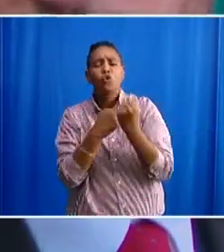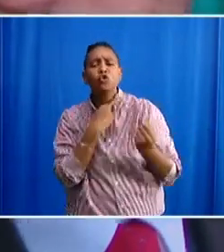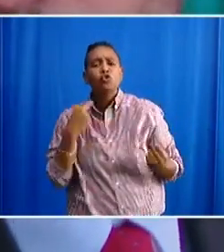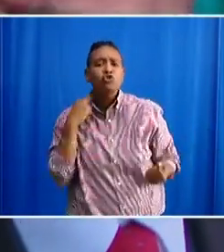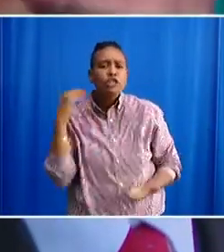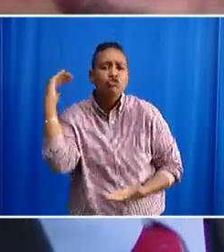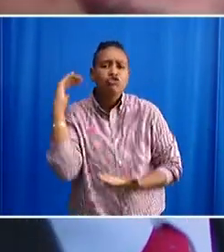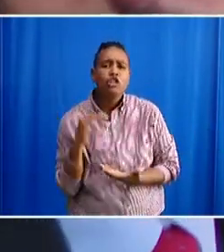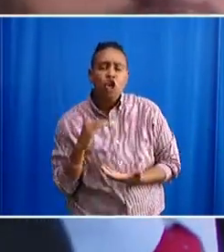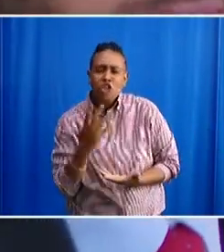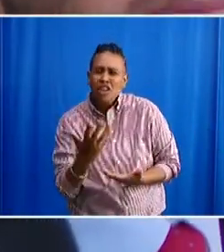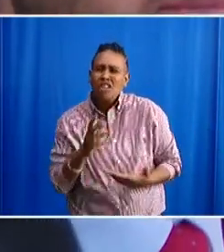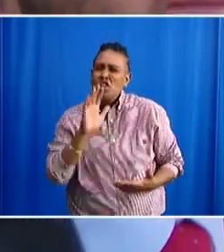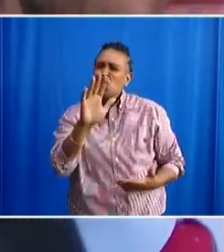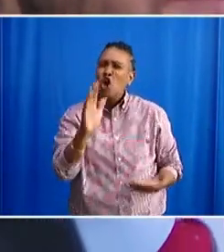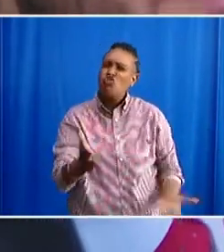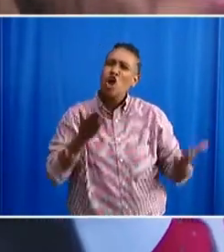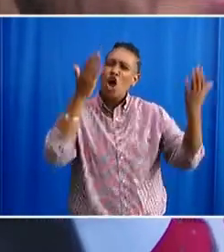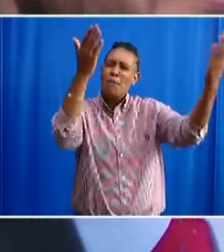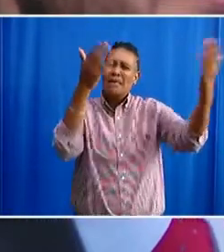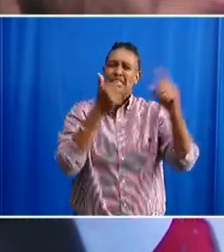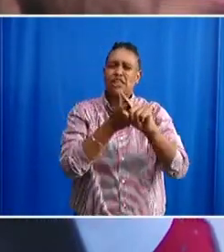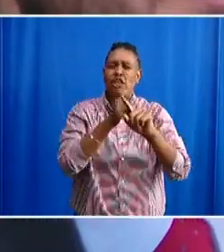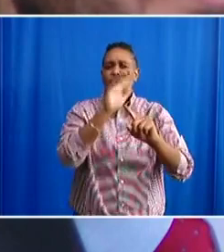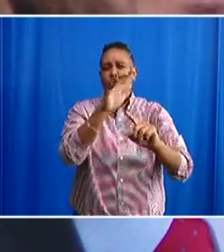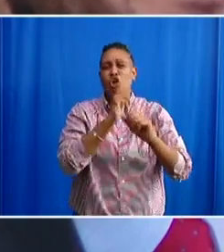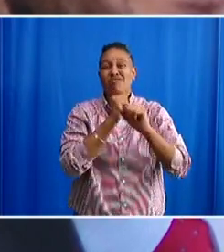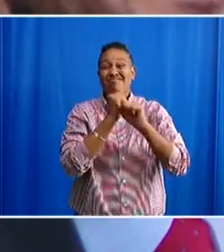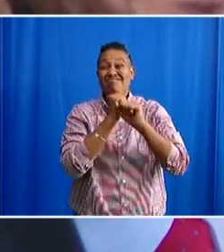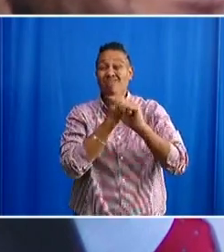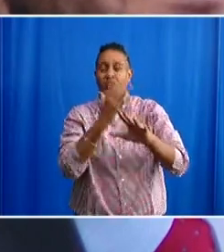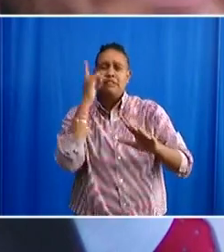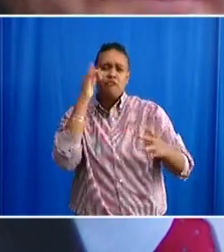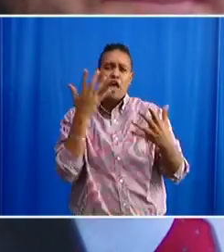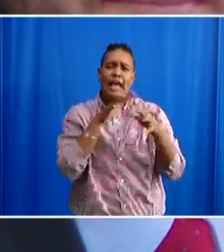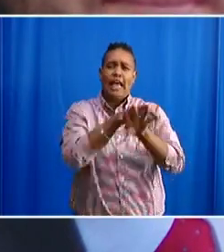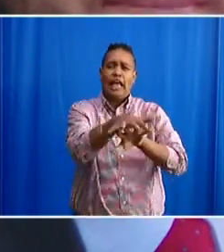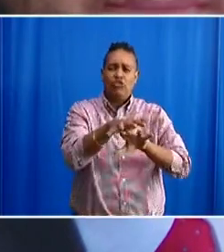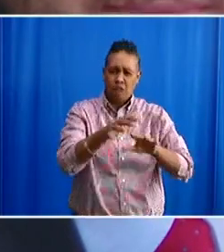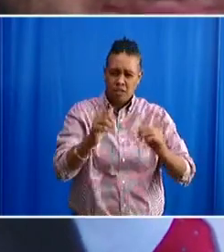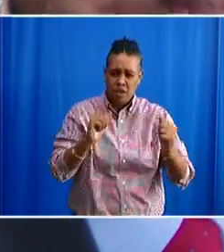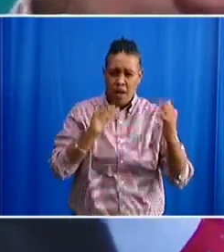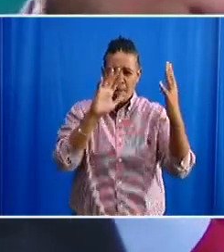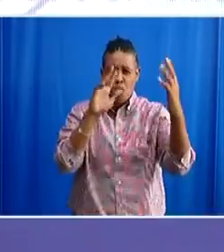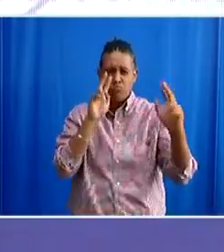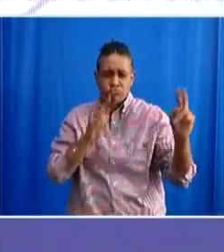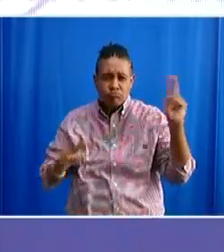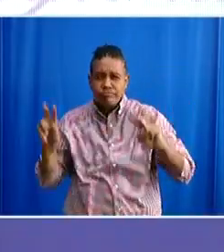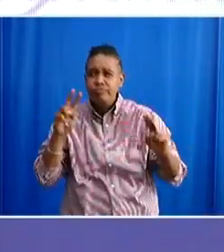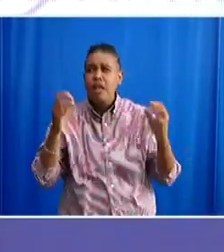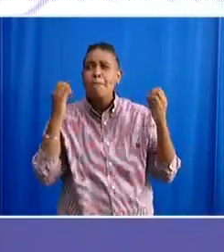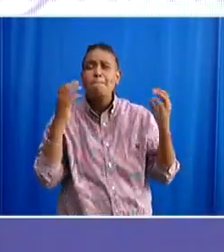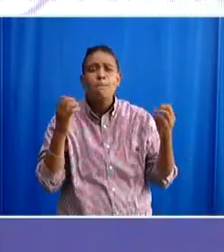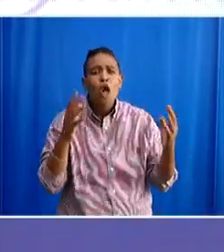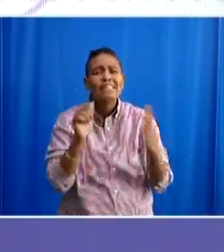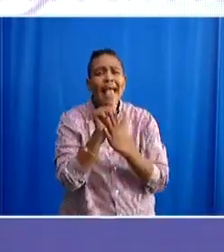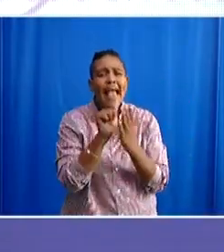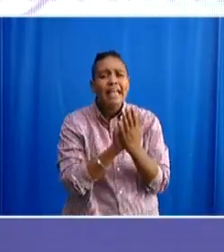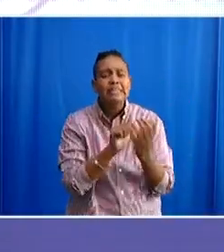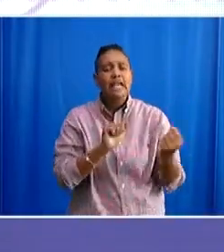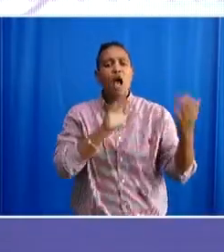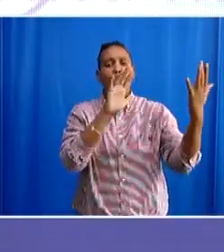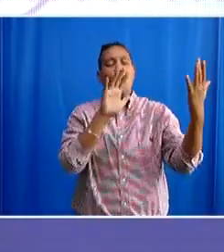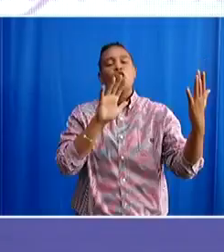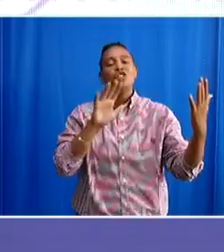reduction. Your recommendation and calls for an integrated approach, a multi-agency approach,